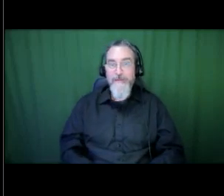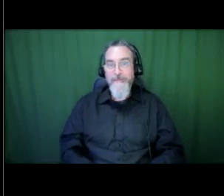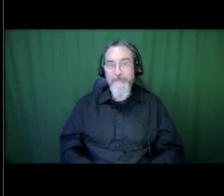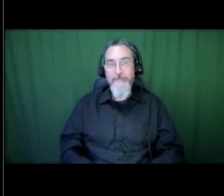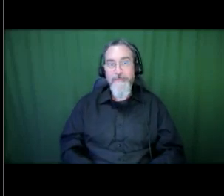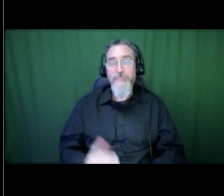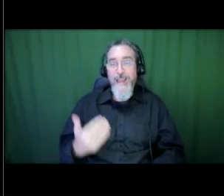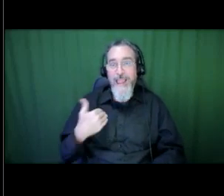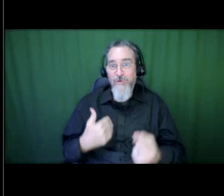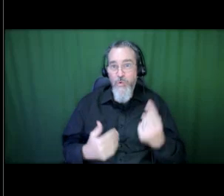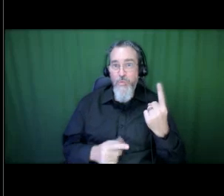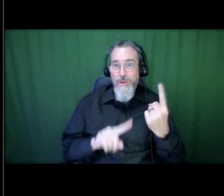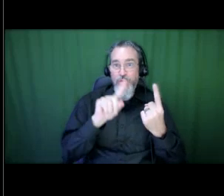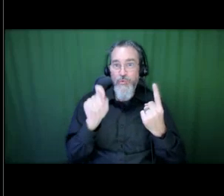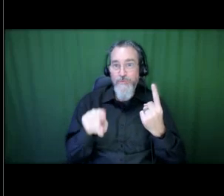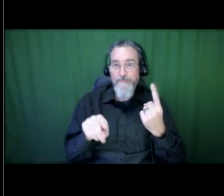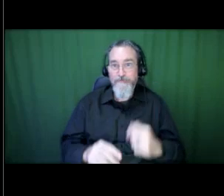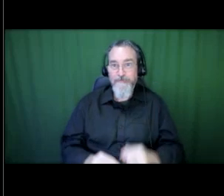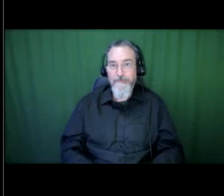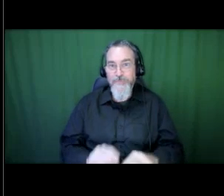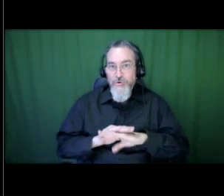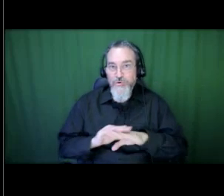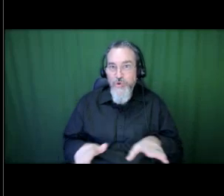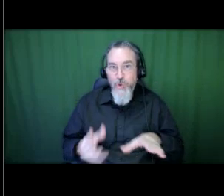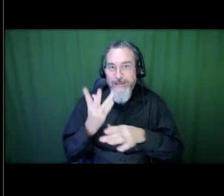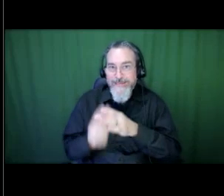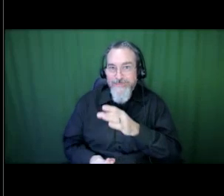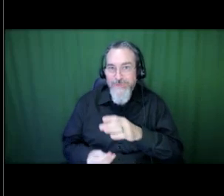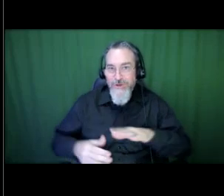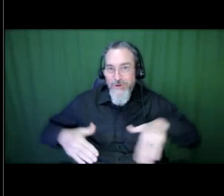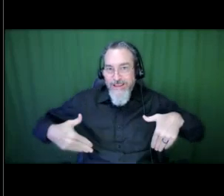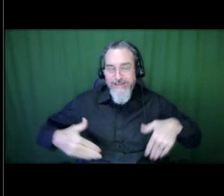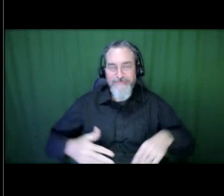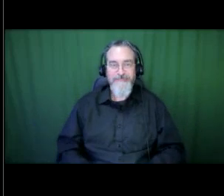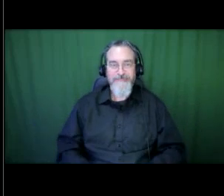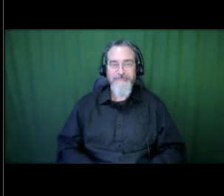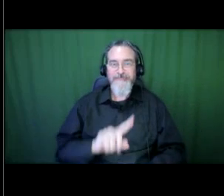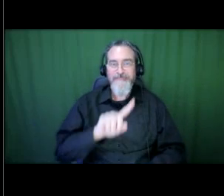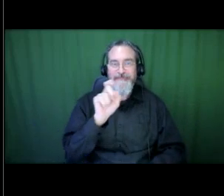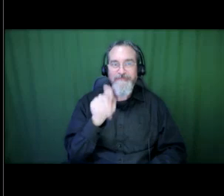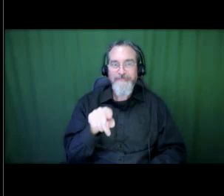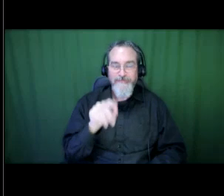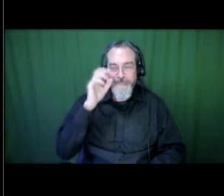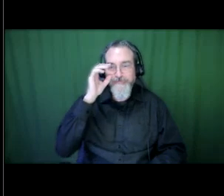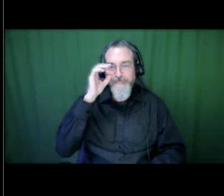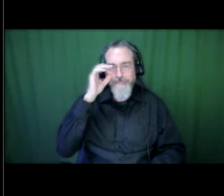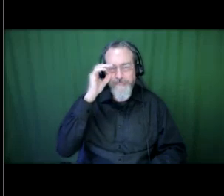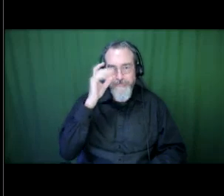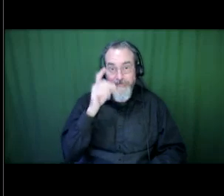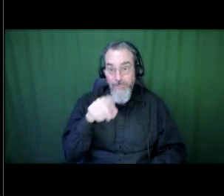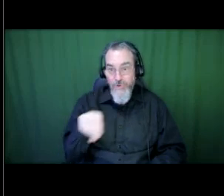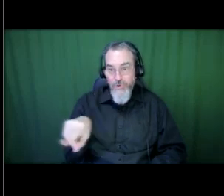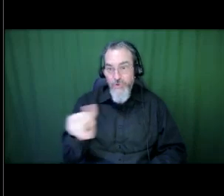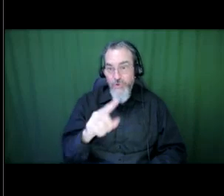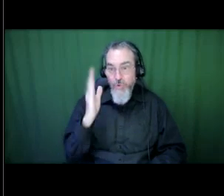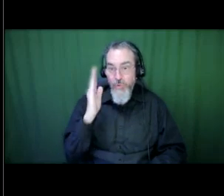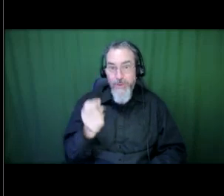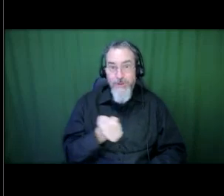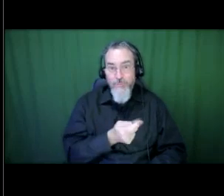one question for the two of you, so don't disappear quite yet. The question is, will you be providing multiple iterations